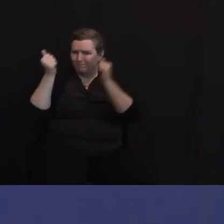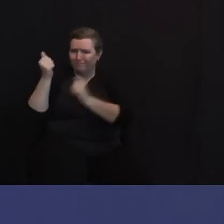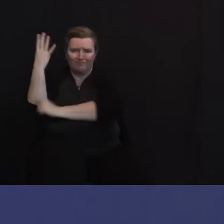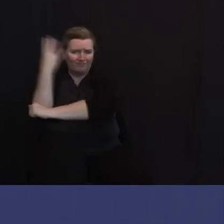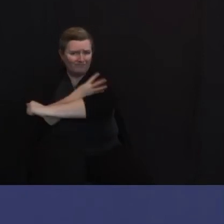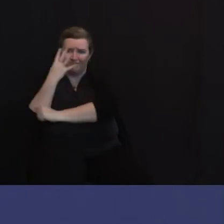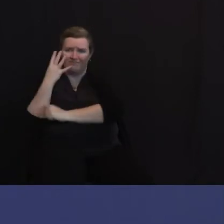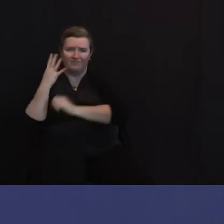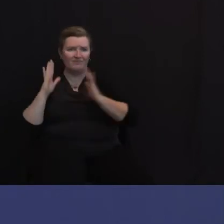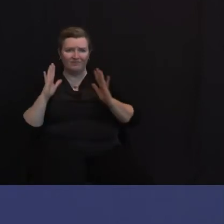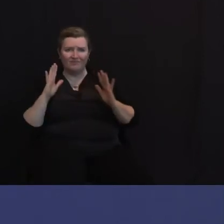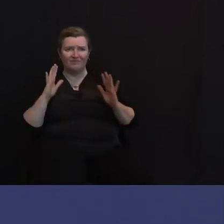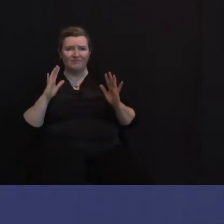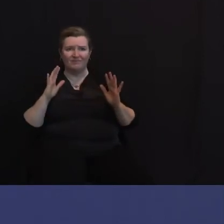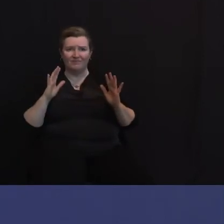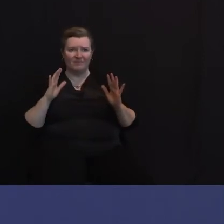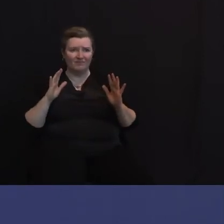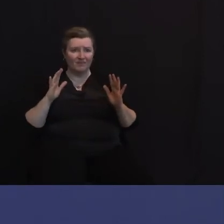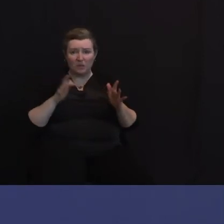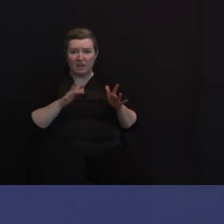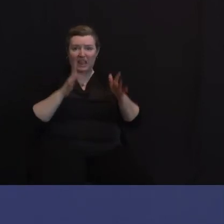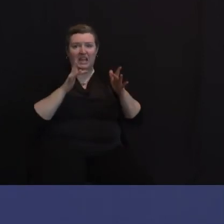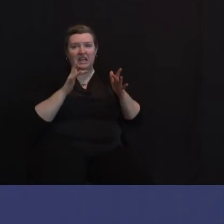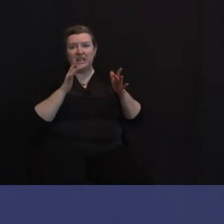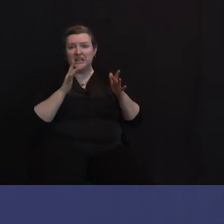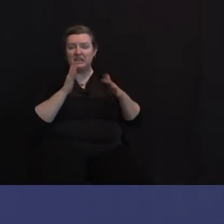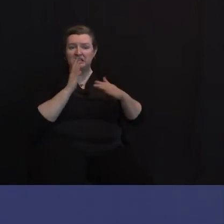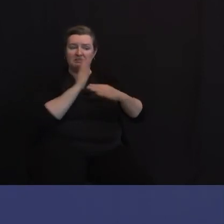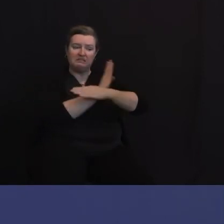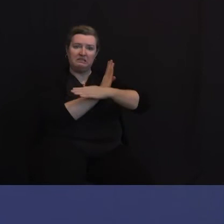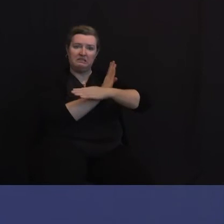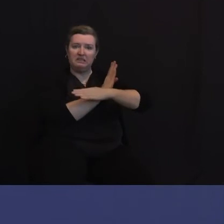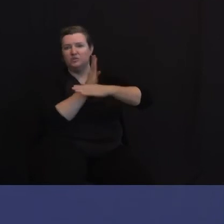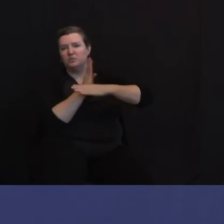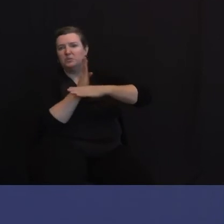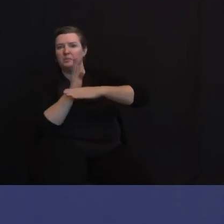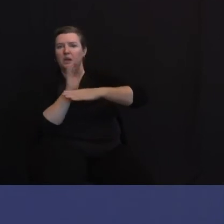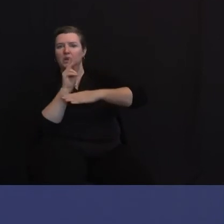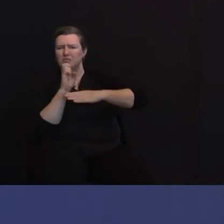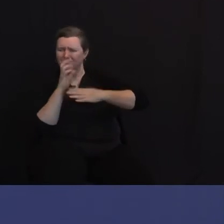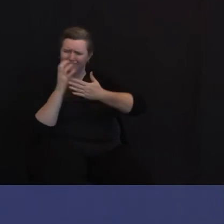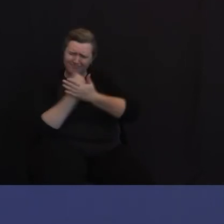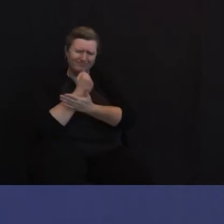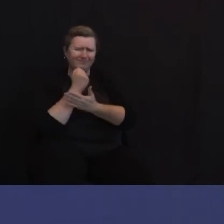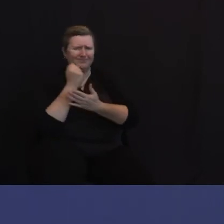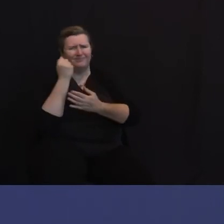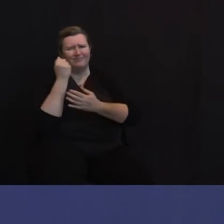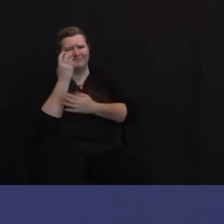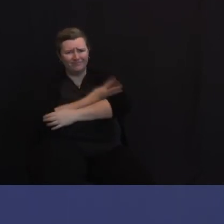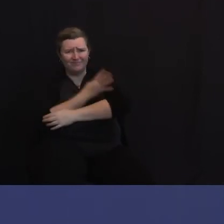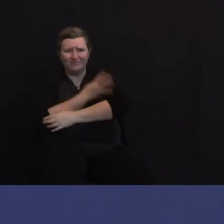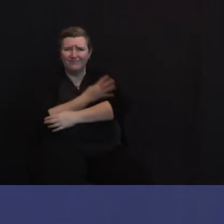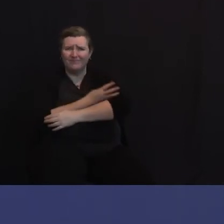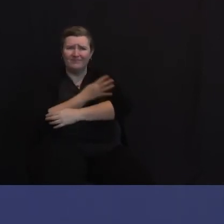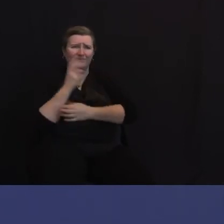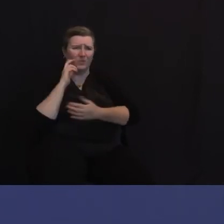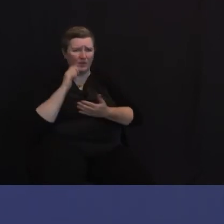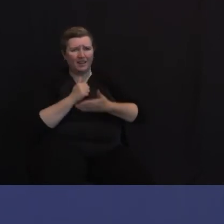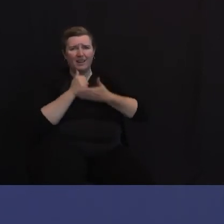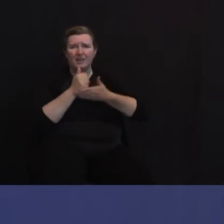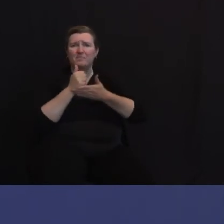or light symptom as opposed to you've got, you get it at that moment in time. It's a world of difference based on all the